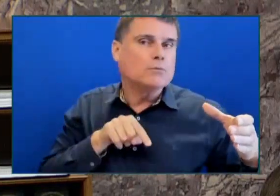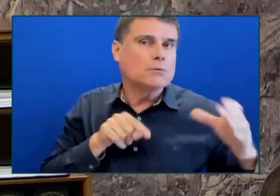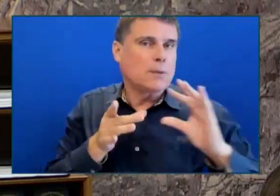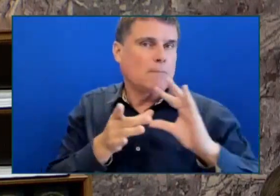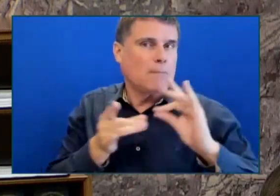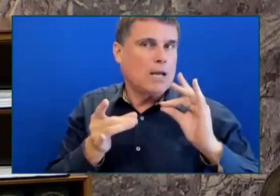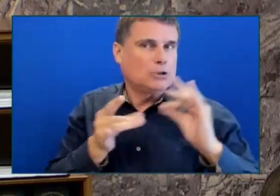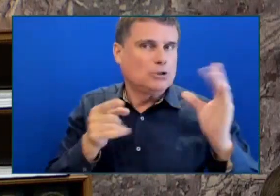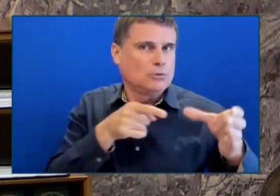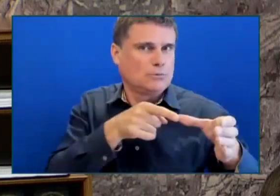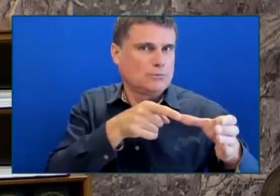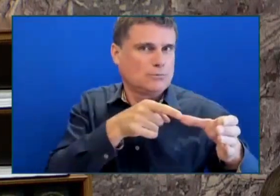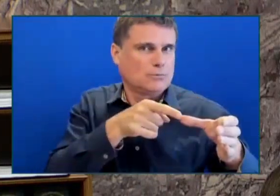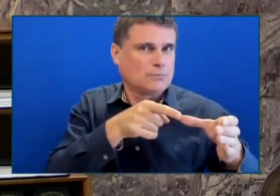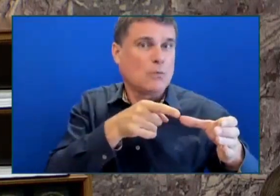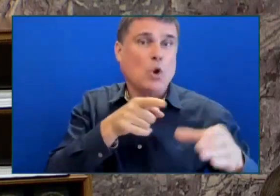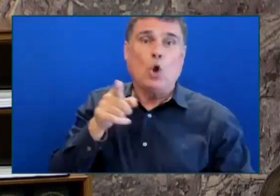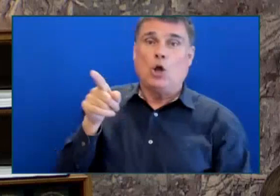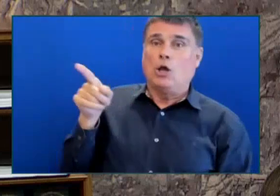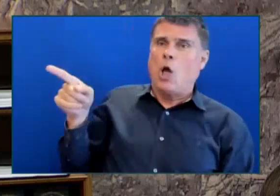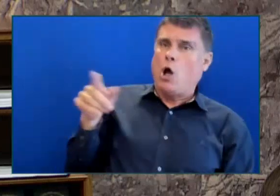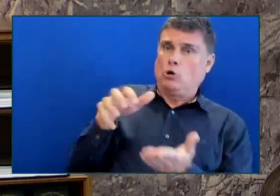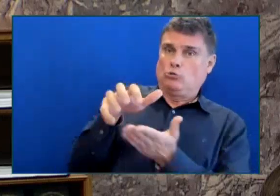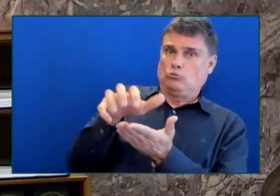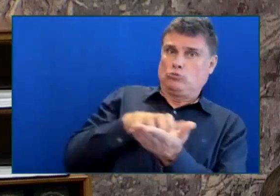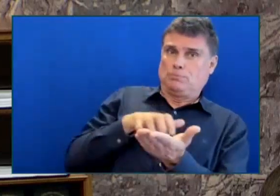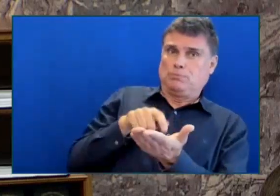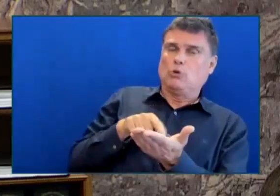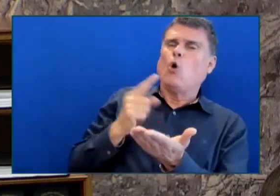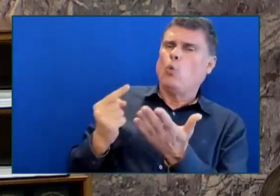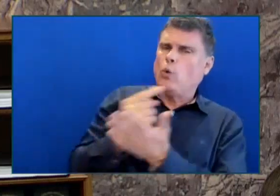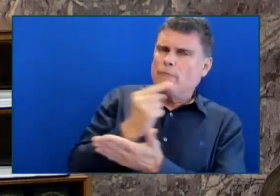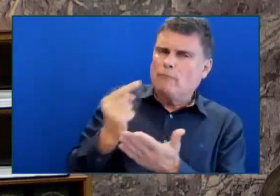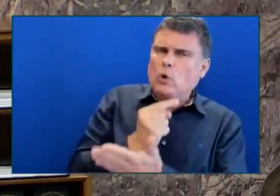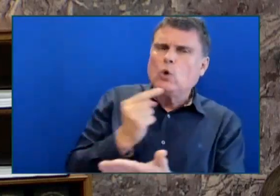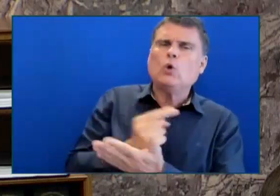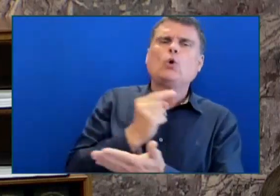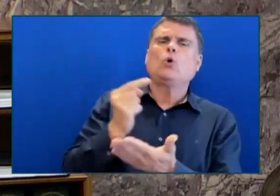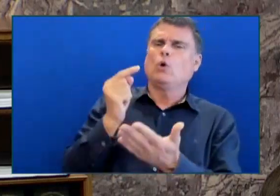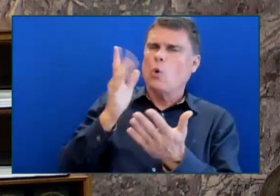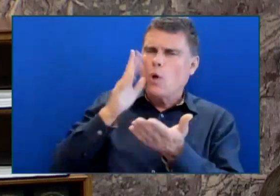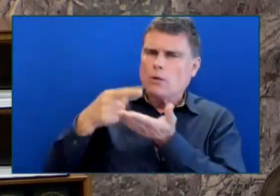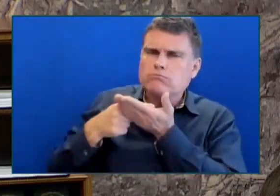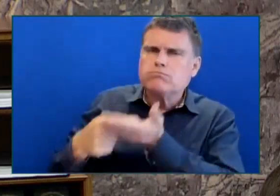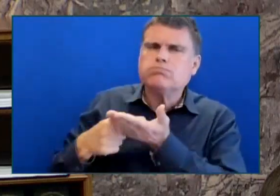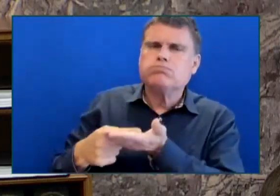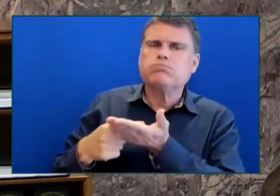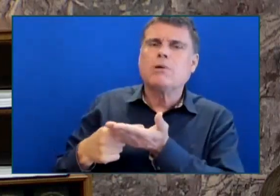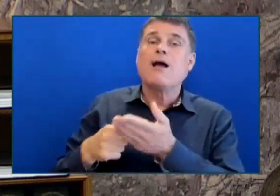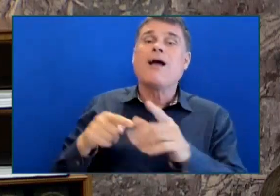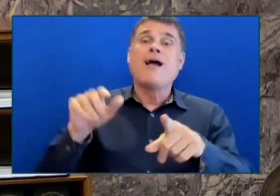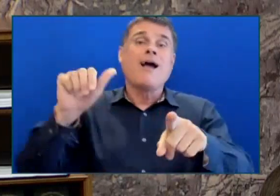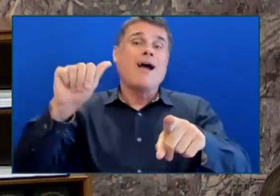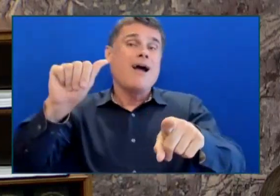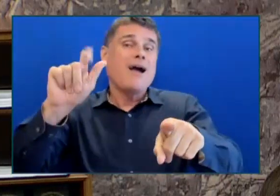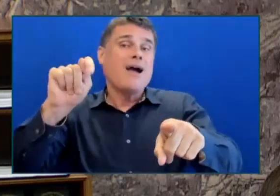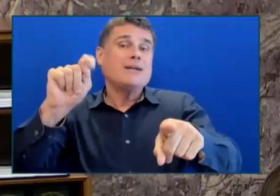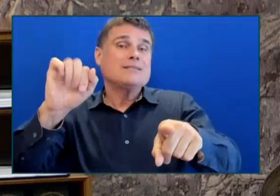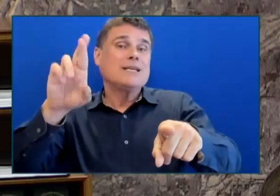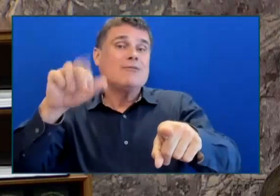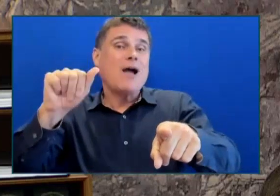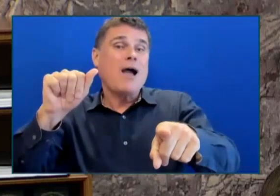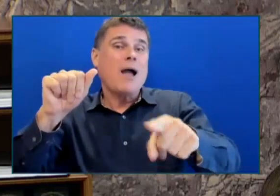appropriately addressed by Atira and BC Housing." End of quote. Now, this attempt to sanitize the BDO